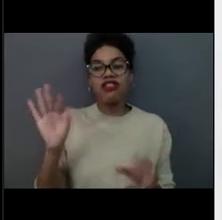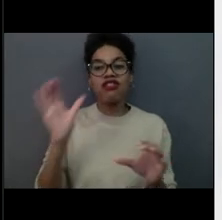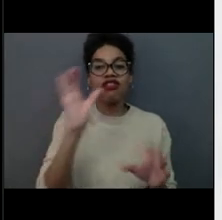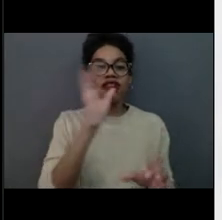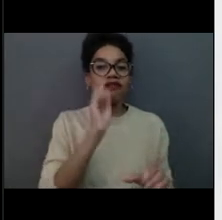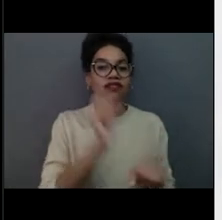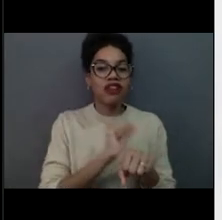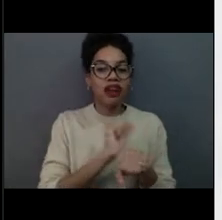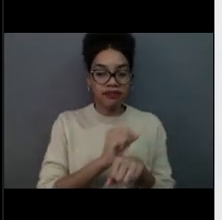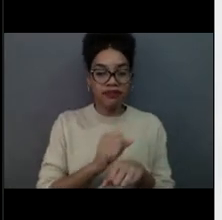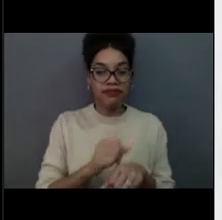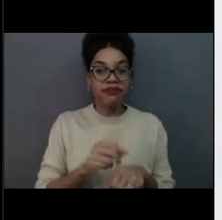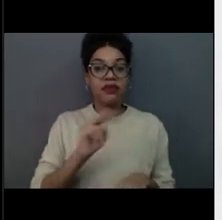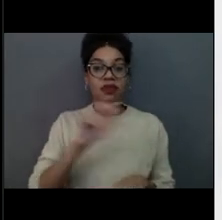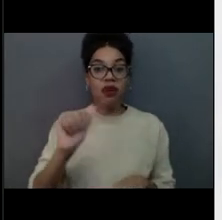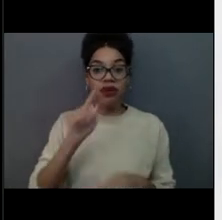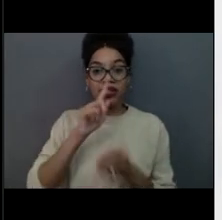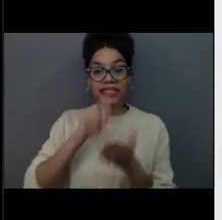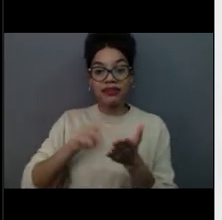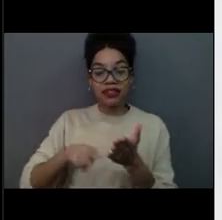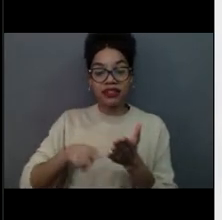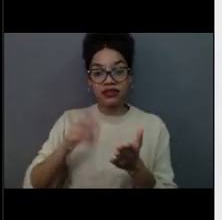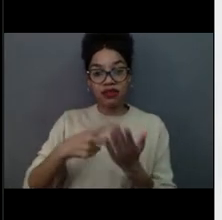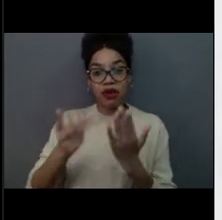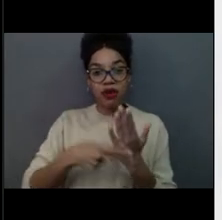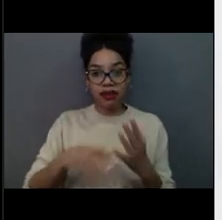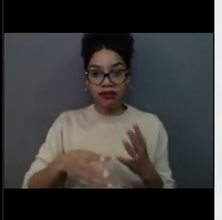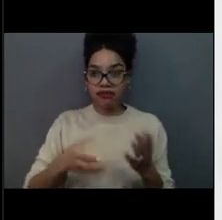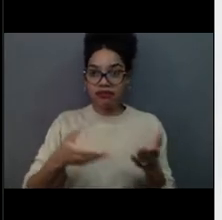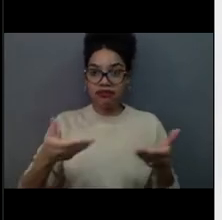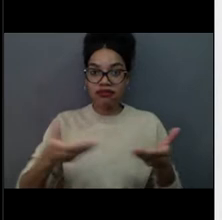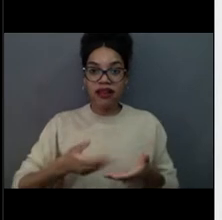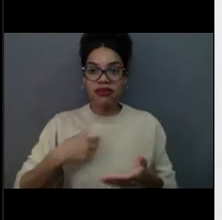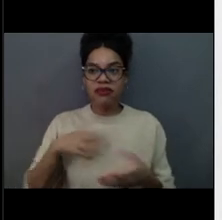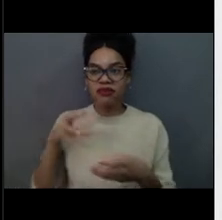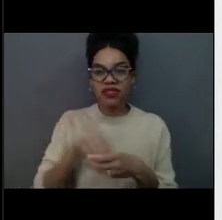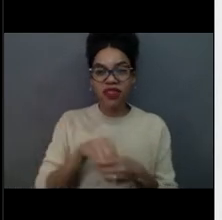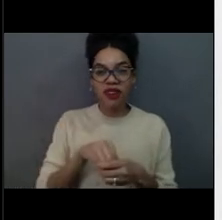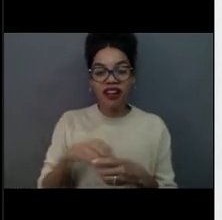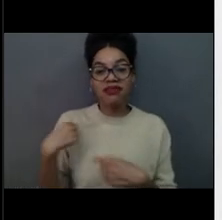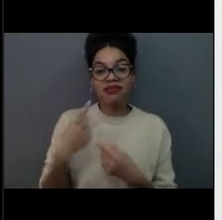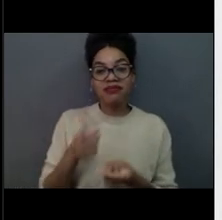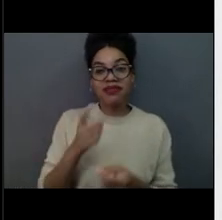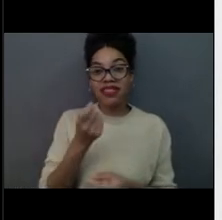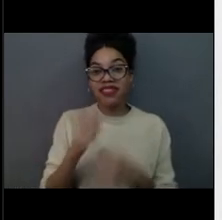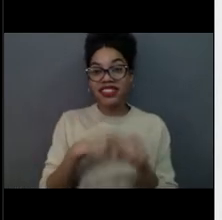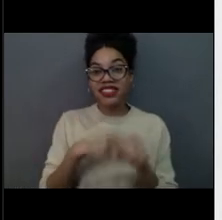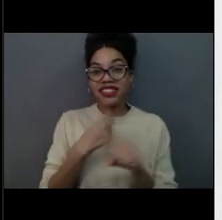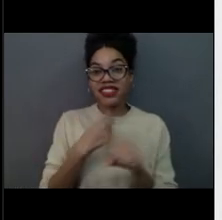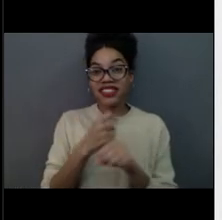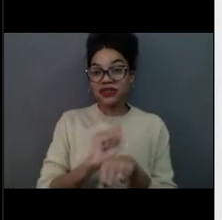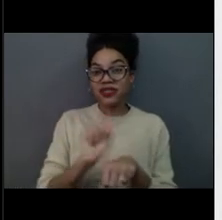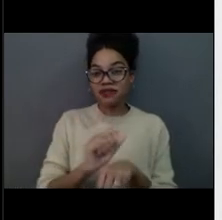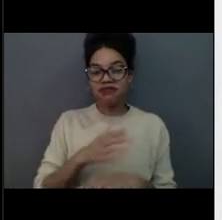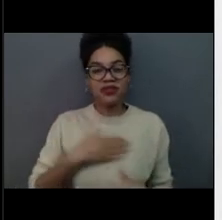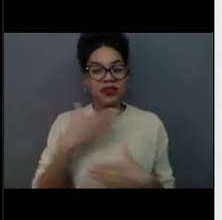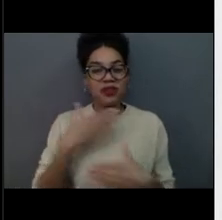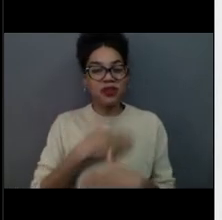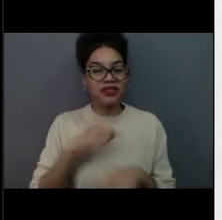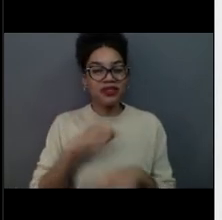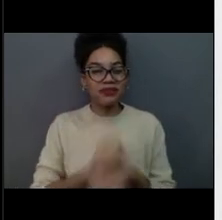Program and have been here for a little over 11 years. I really enjoy my job. So I have a question for all of you, and